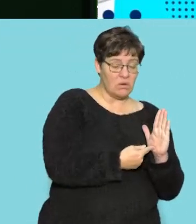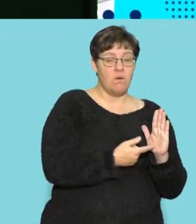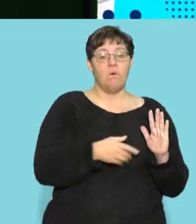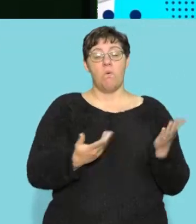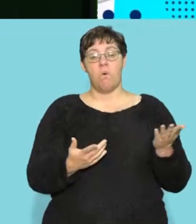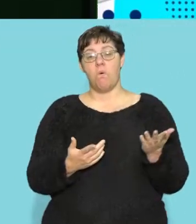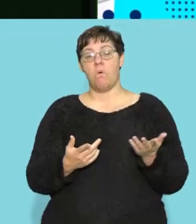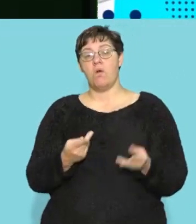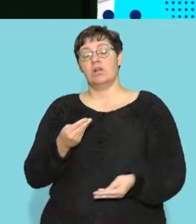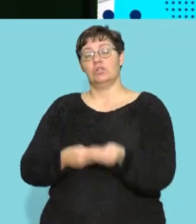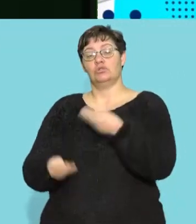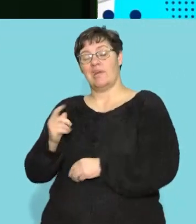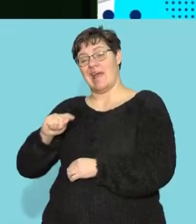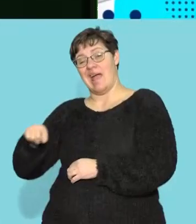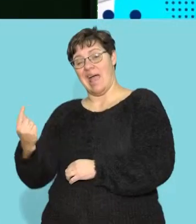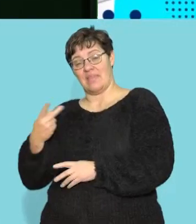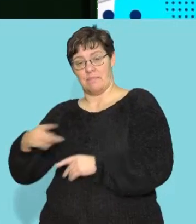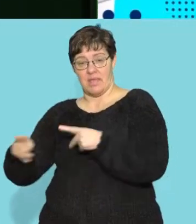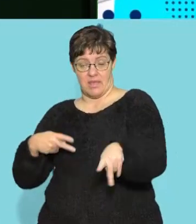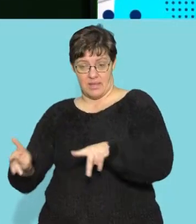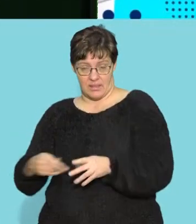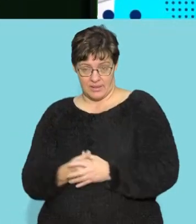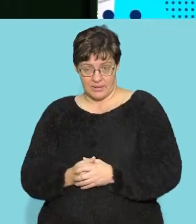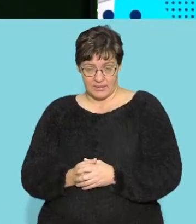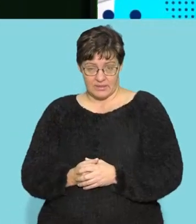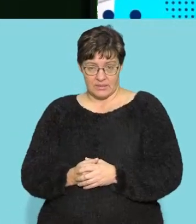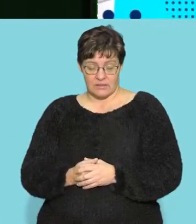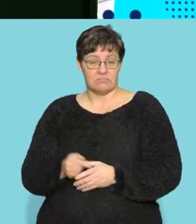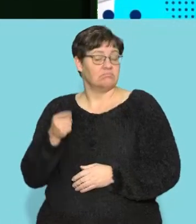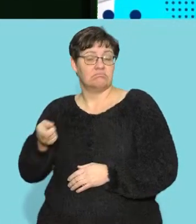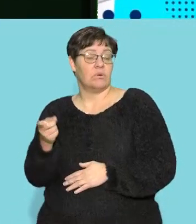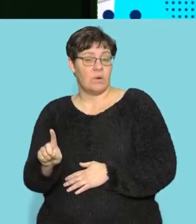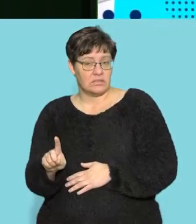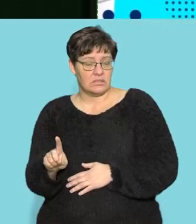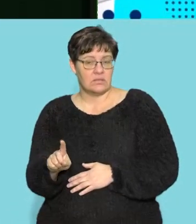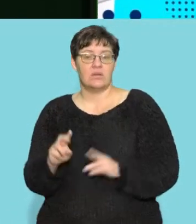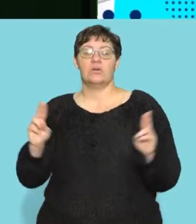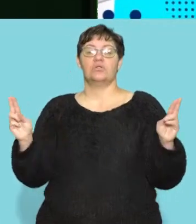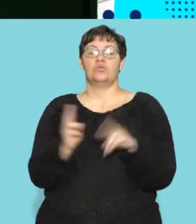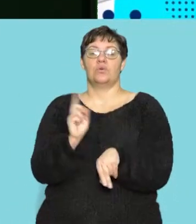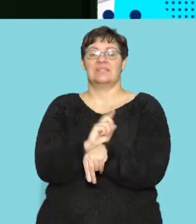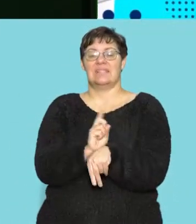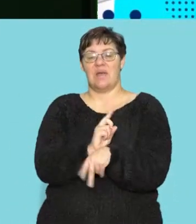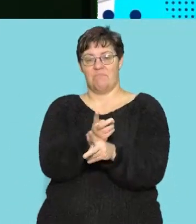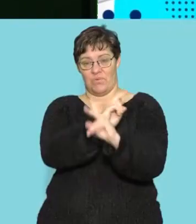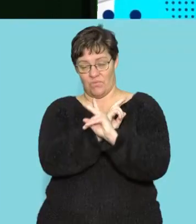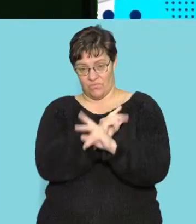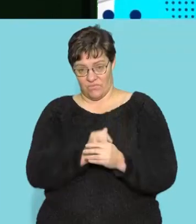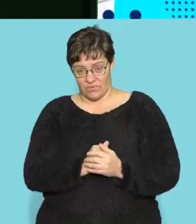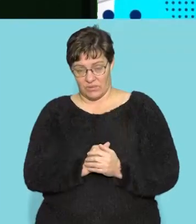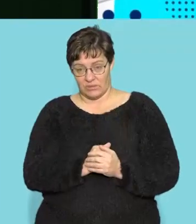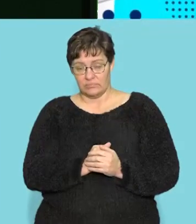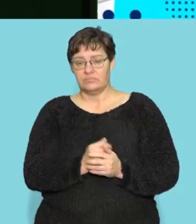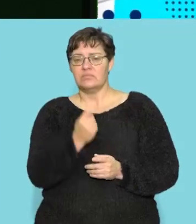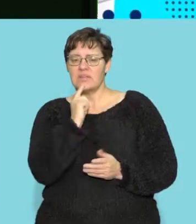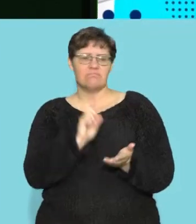appear under your trade and other payables, right? What is that? That's your short-term loan. Remember